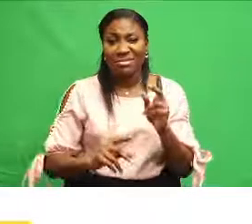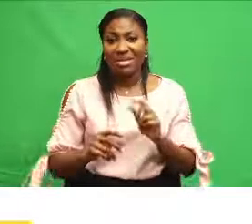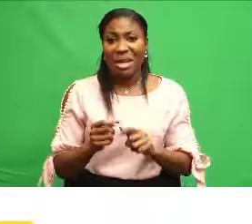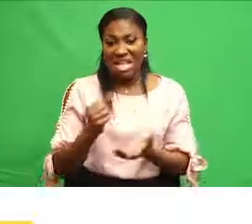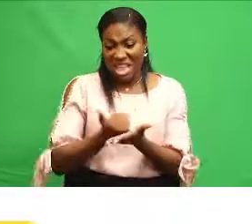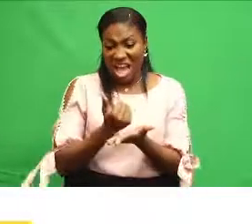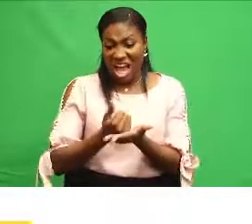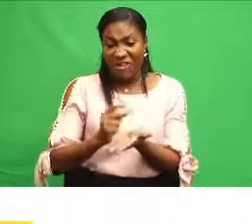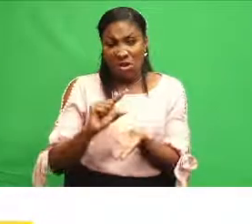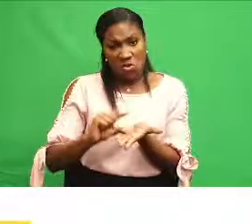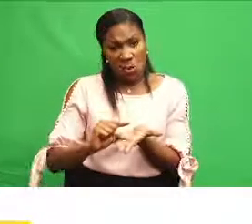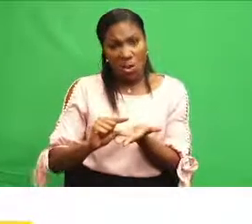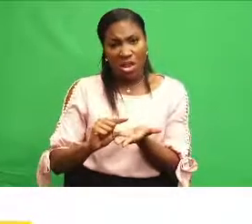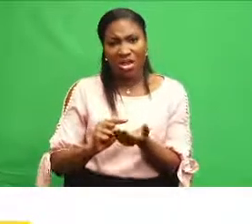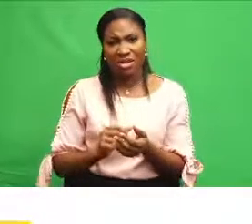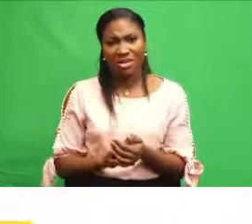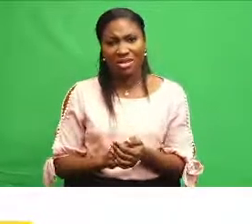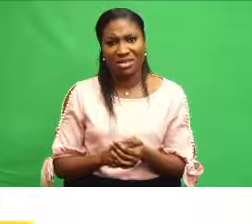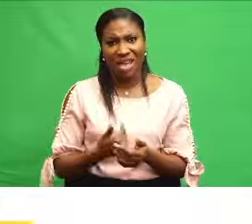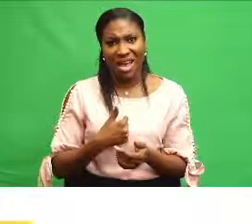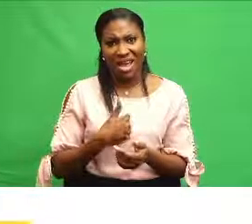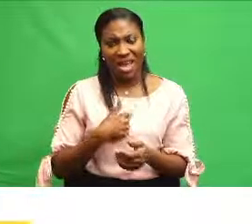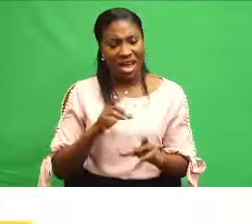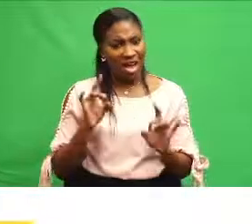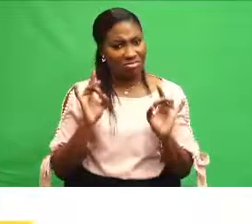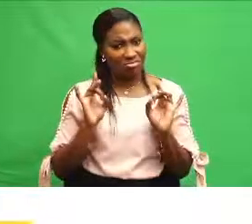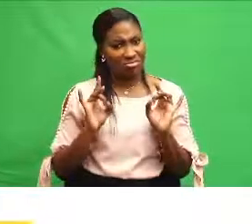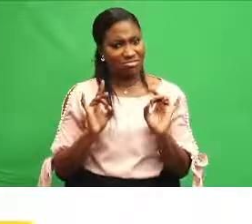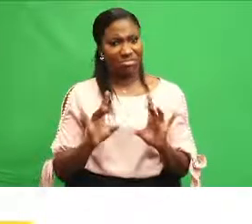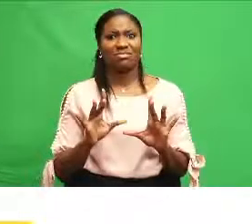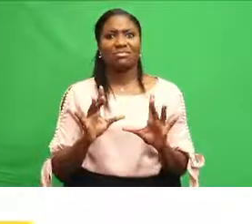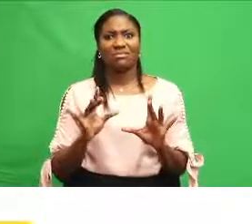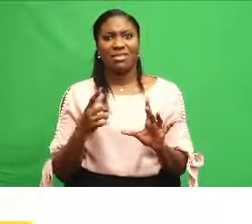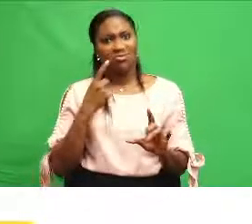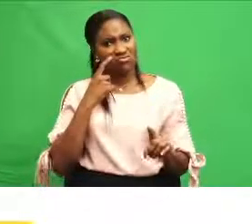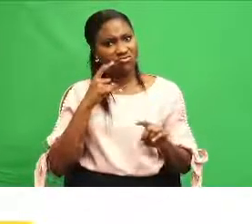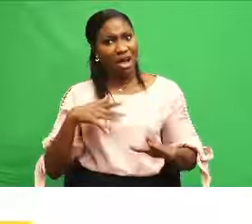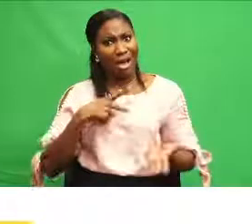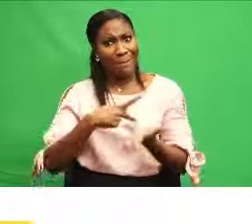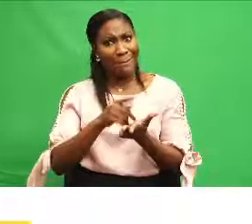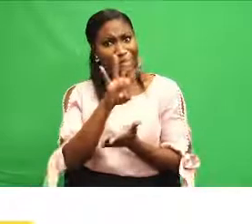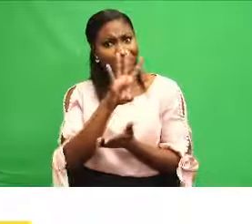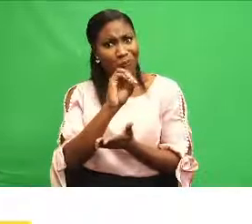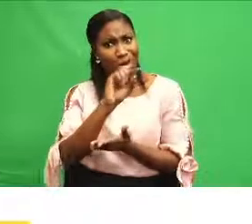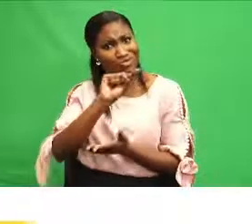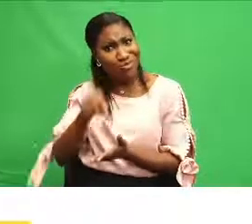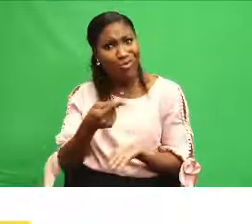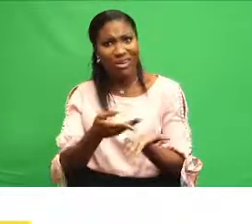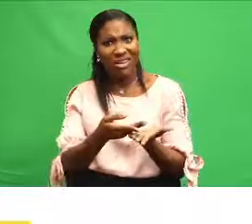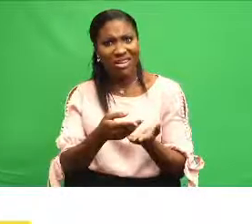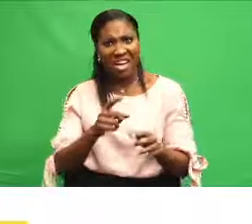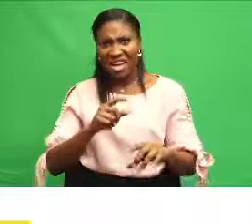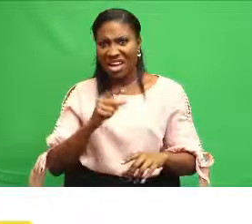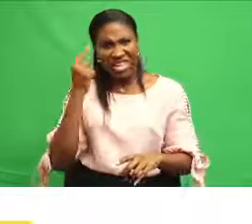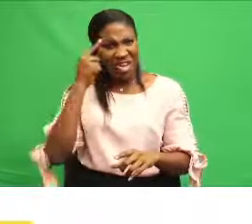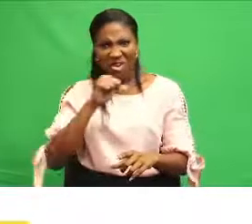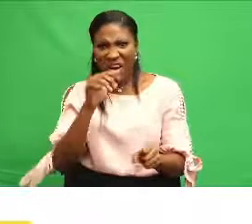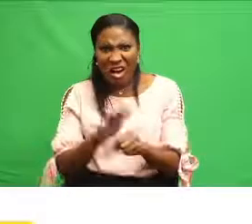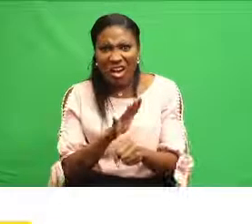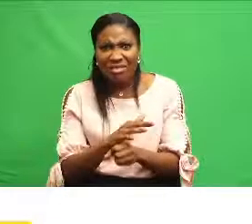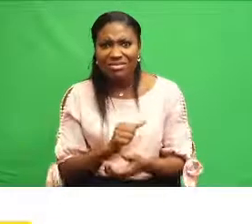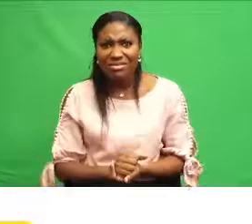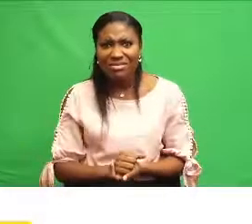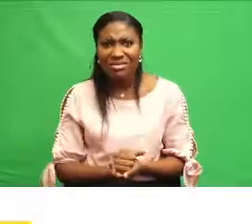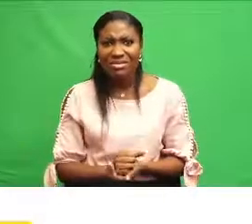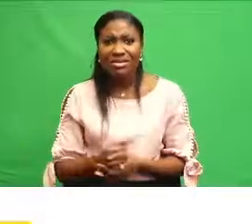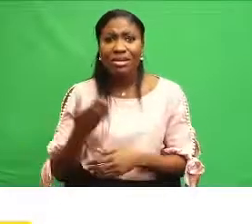small. We had a terrible incident recently whereby one of the care workers apparently went upstairs where my sister